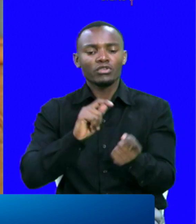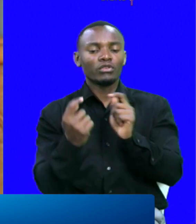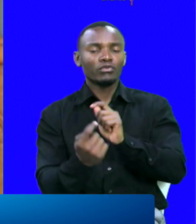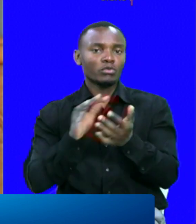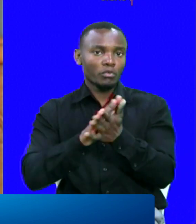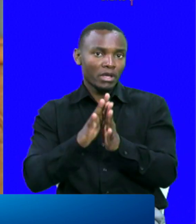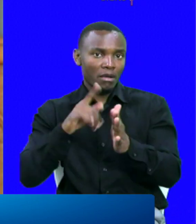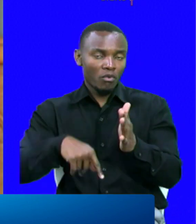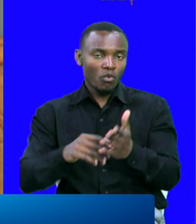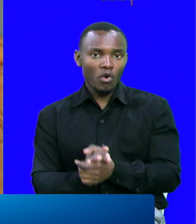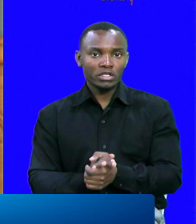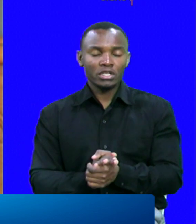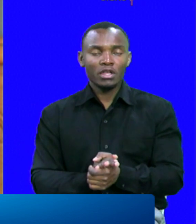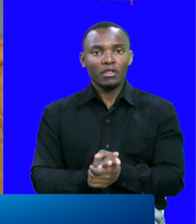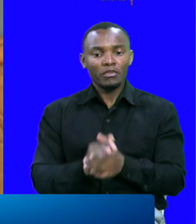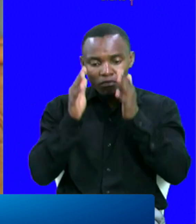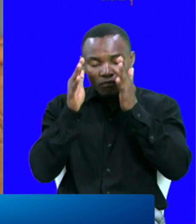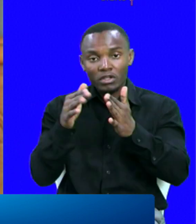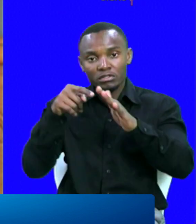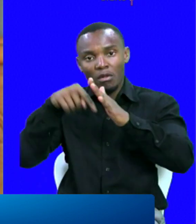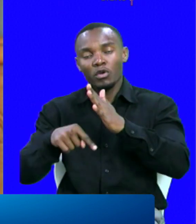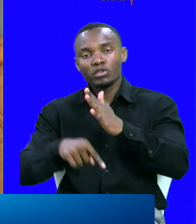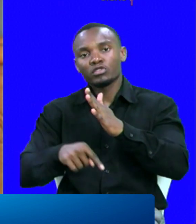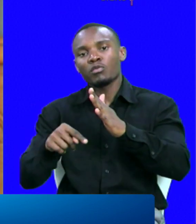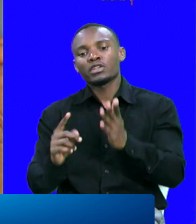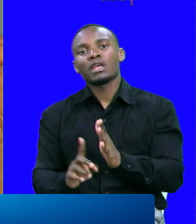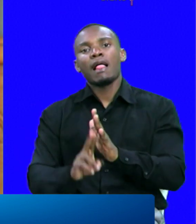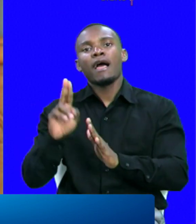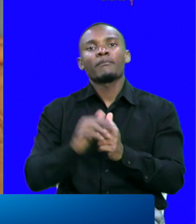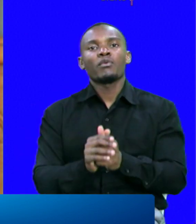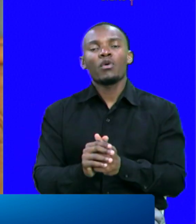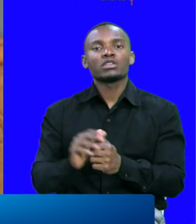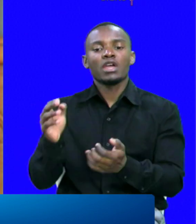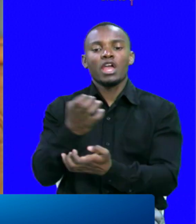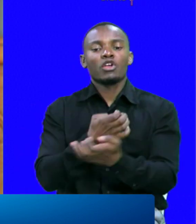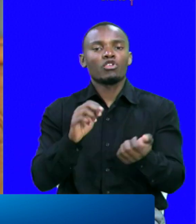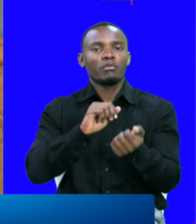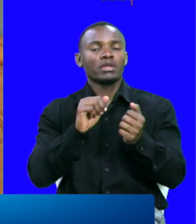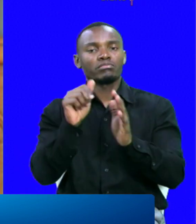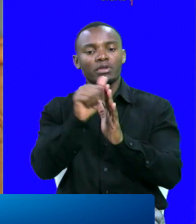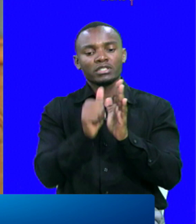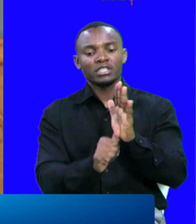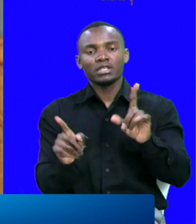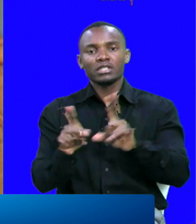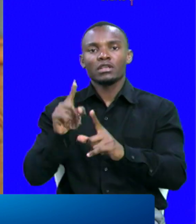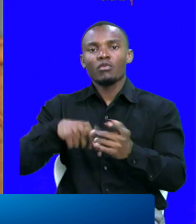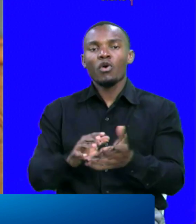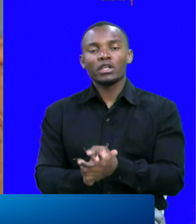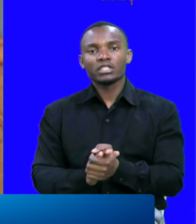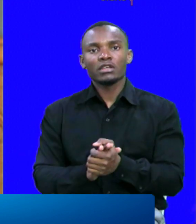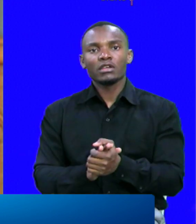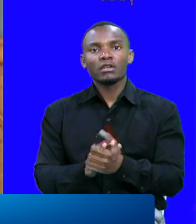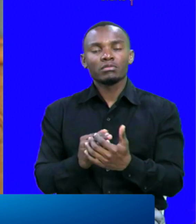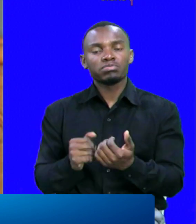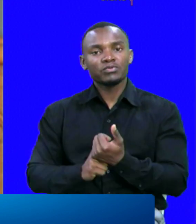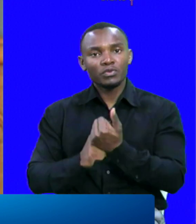associated direct production expenses, we were setting out to liberate our agricultural sector from